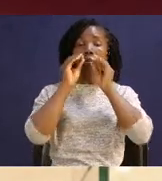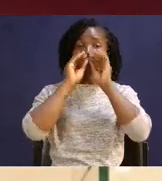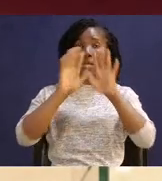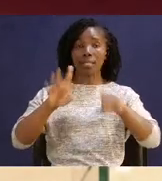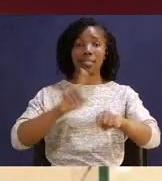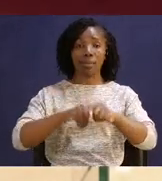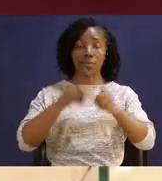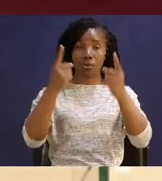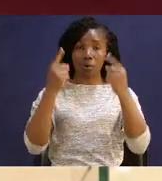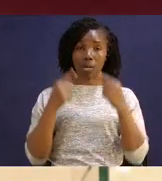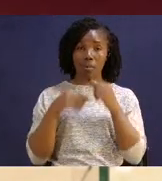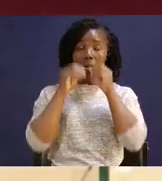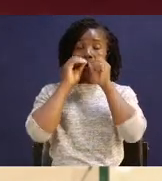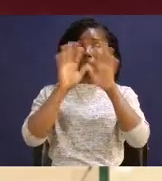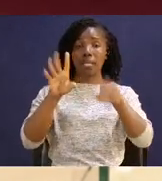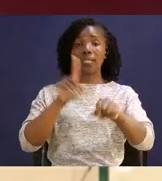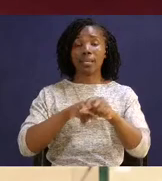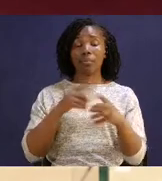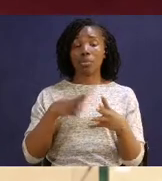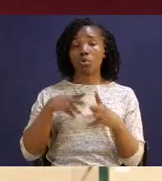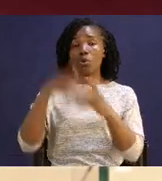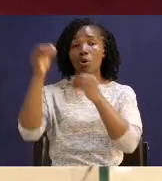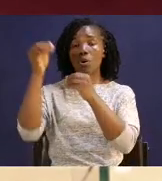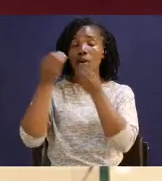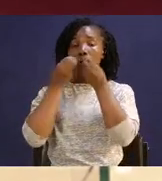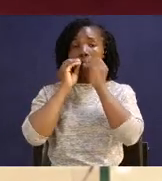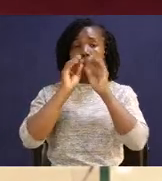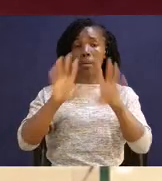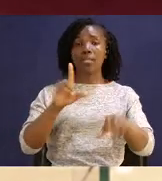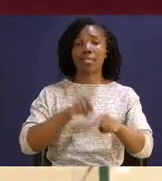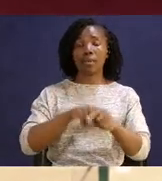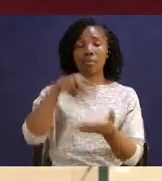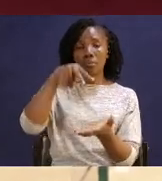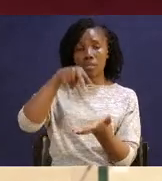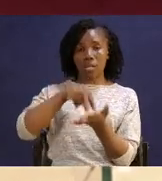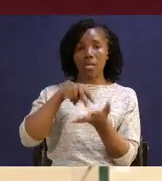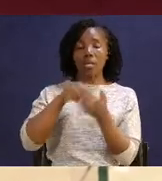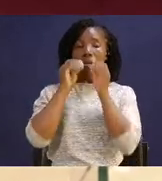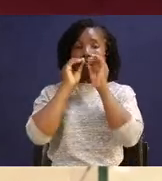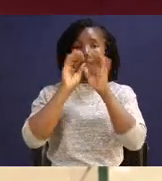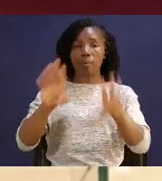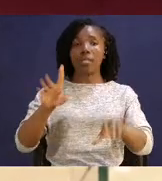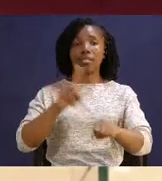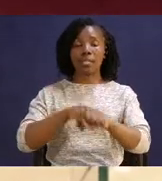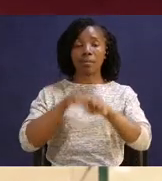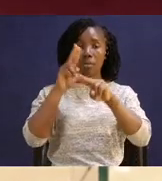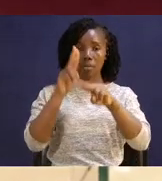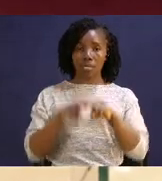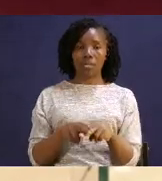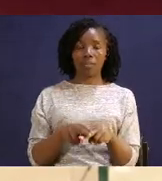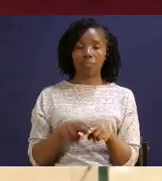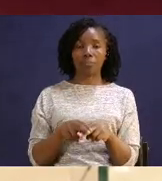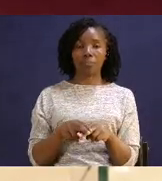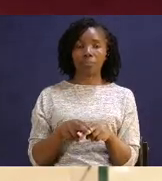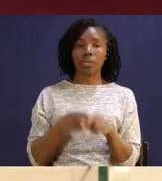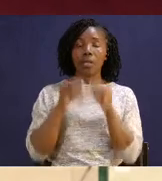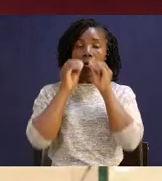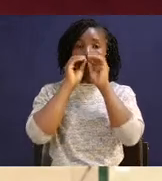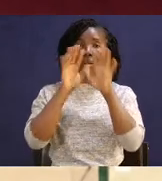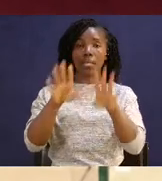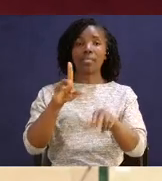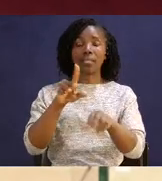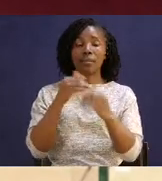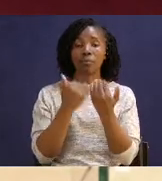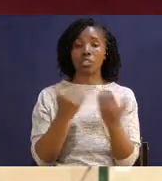in. You are blessed when you go out. You are blessed when you rise up. You are blessed when you sit down. You are blessed.